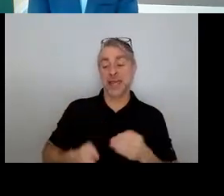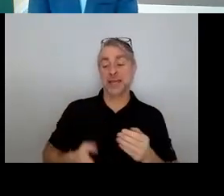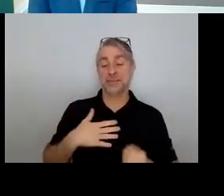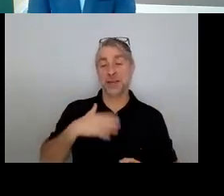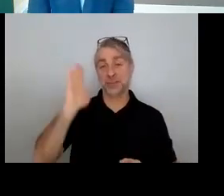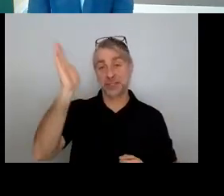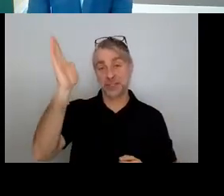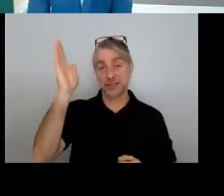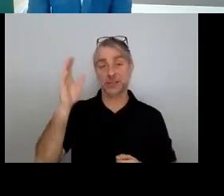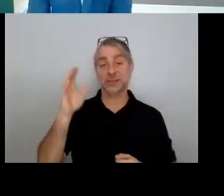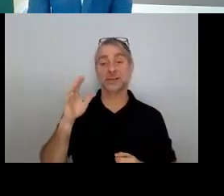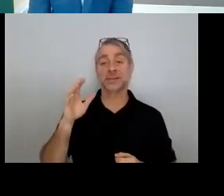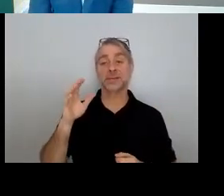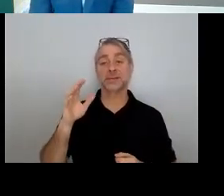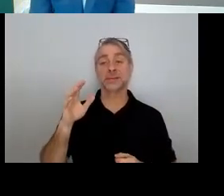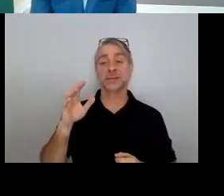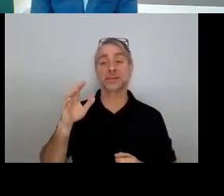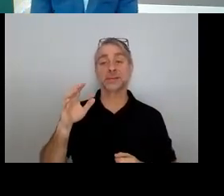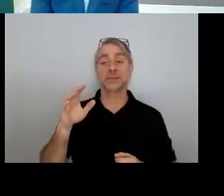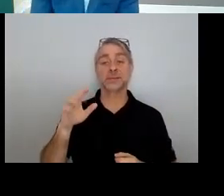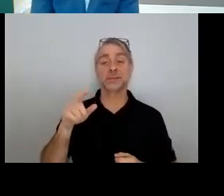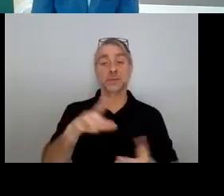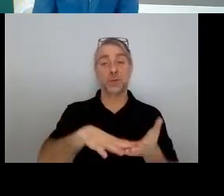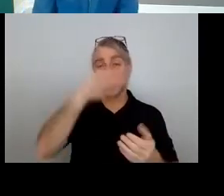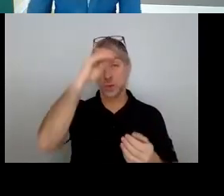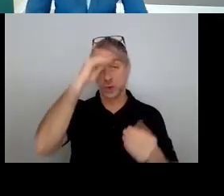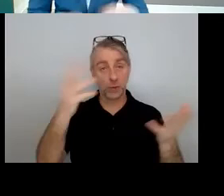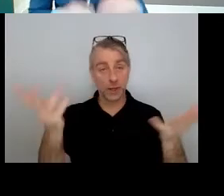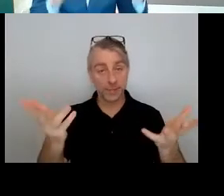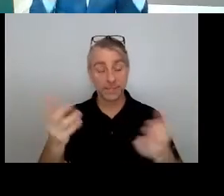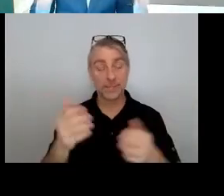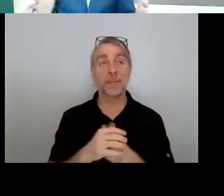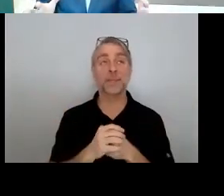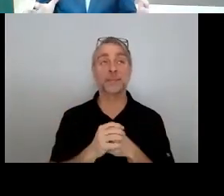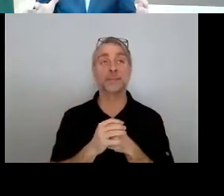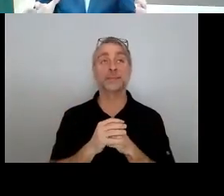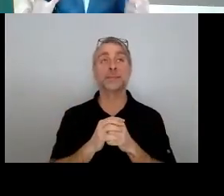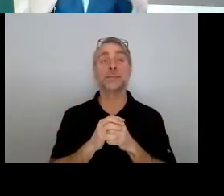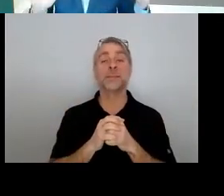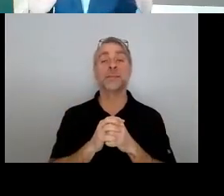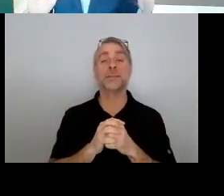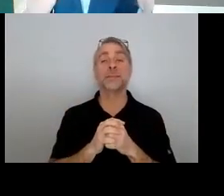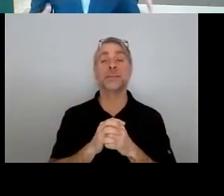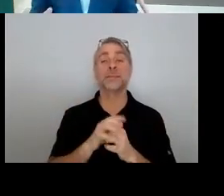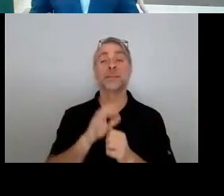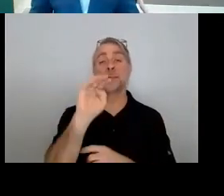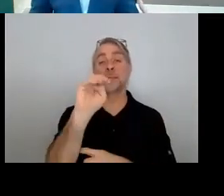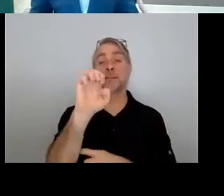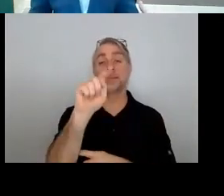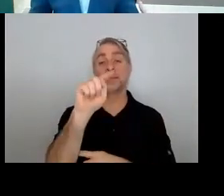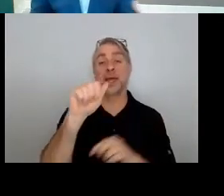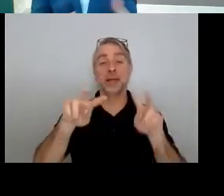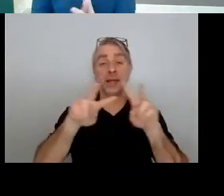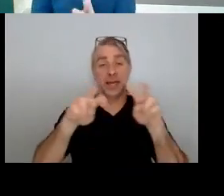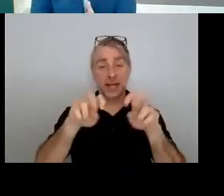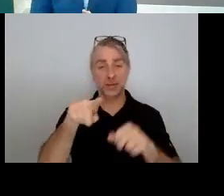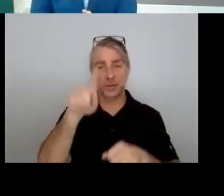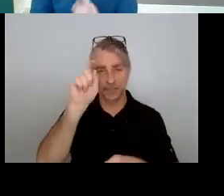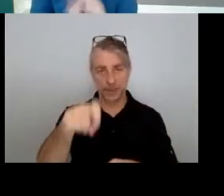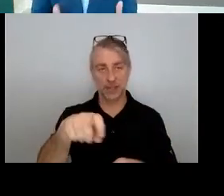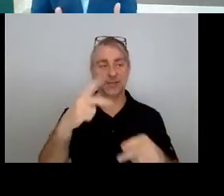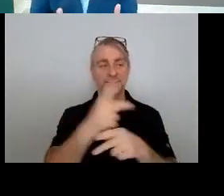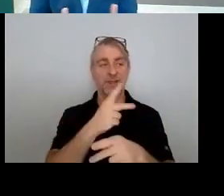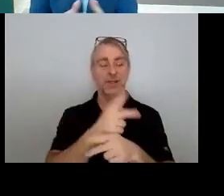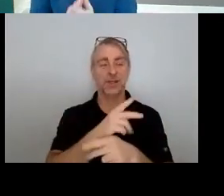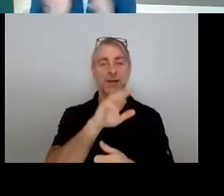if you take nothing else away from this lecture, it's that when you're doing a meta-analysis, you need to calculate an effect size